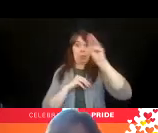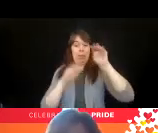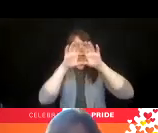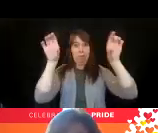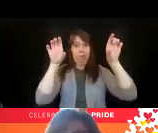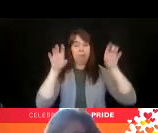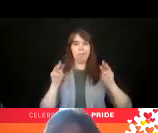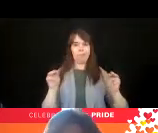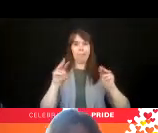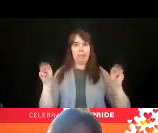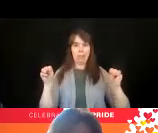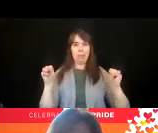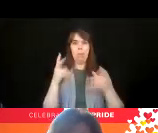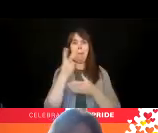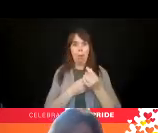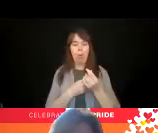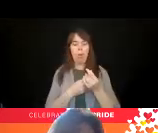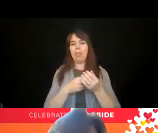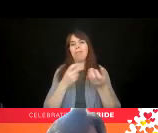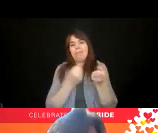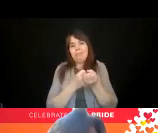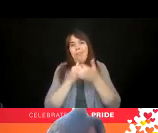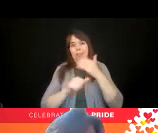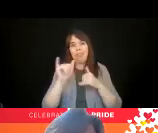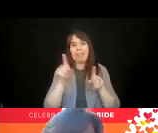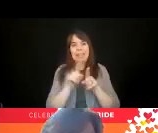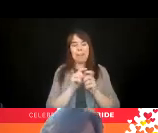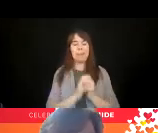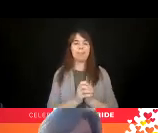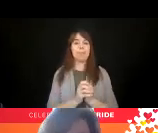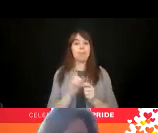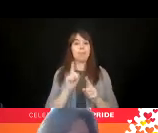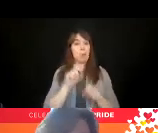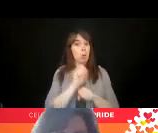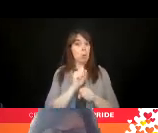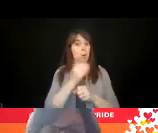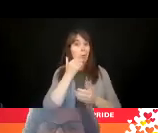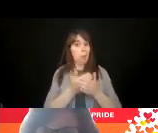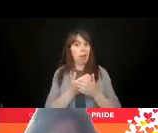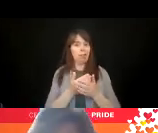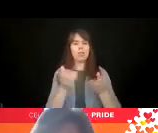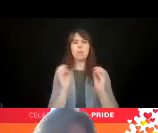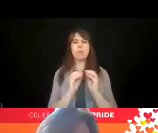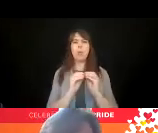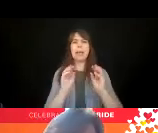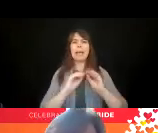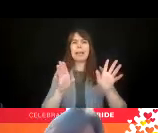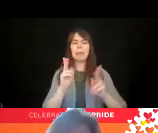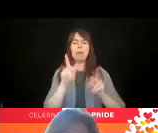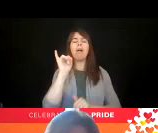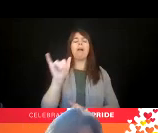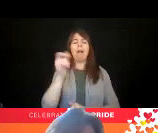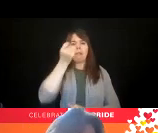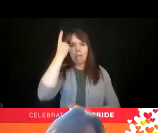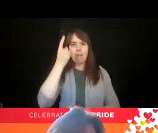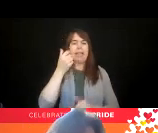those names, endorsing it. And it works really well because it provides clarity to the roles of each